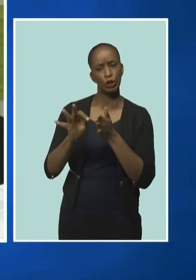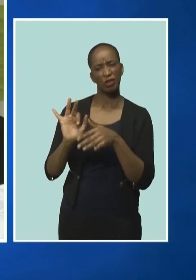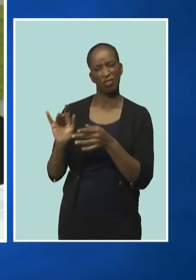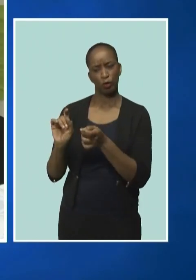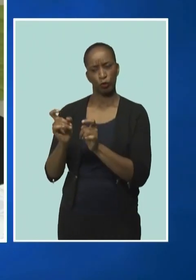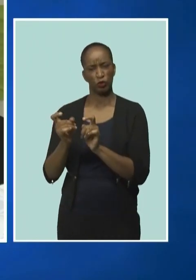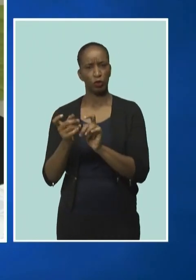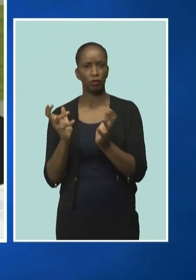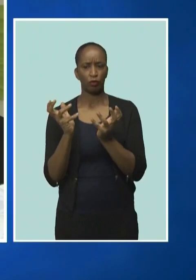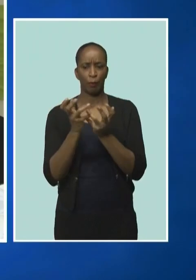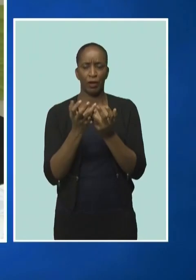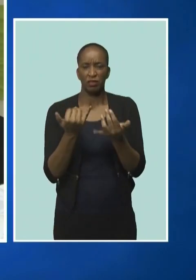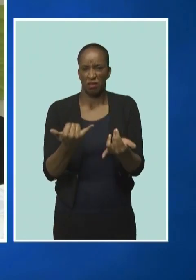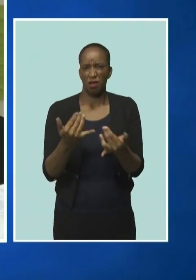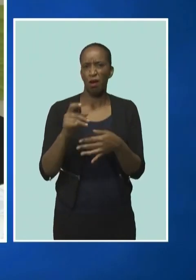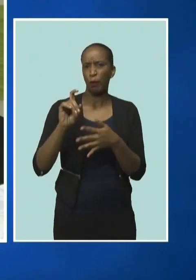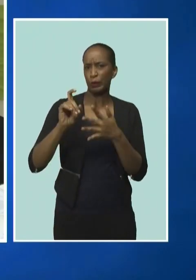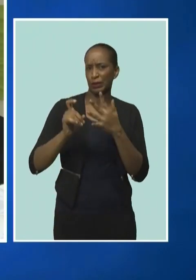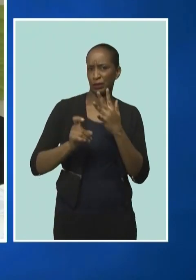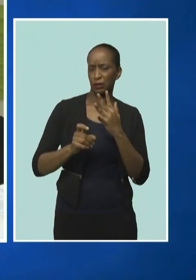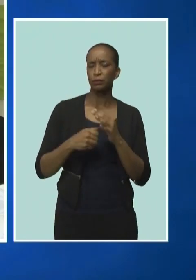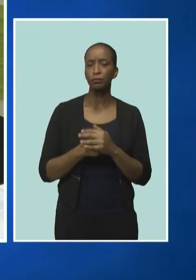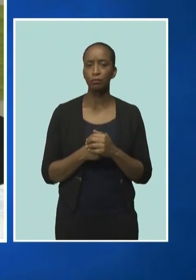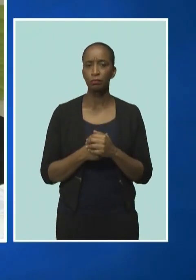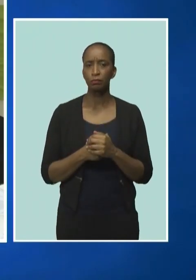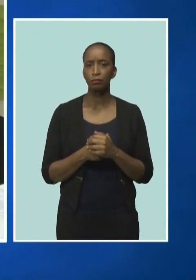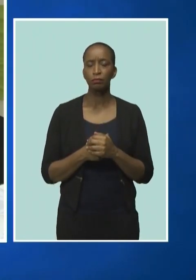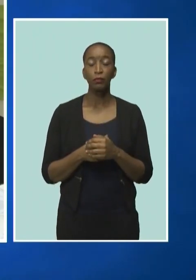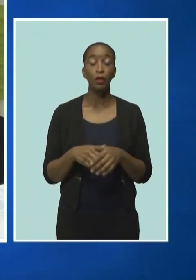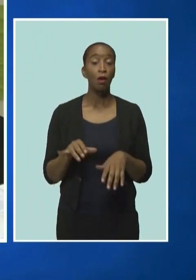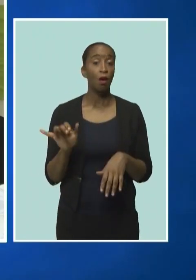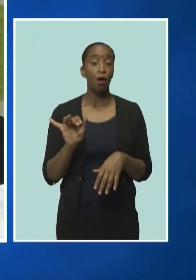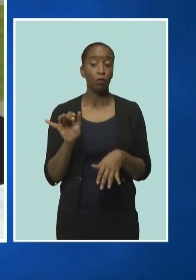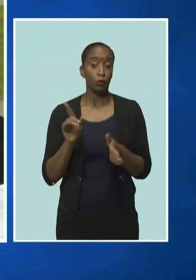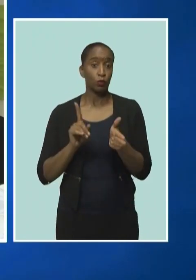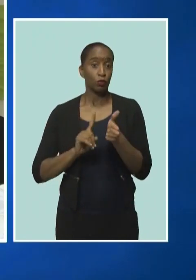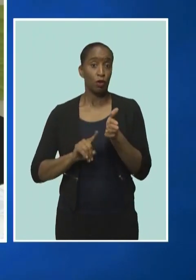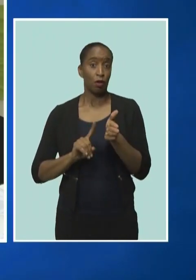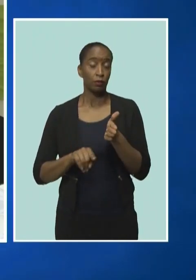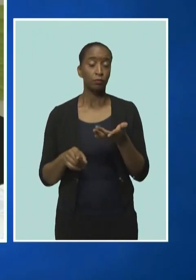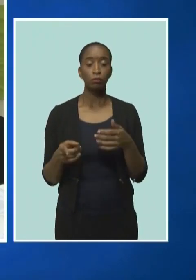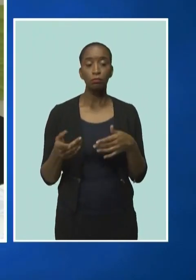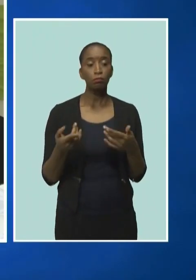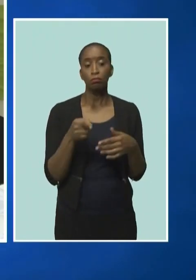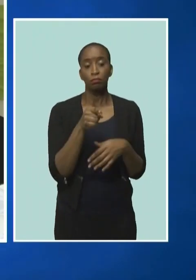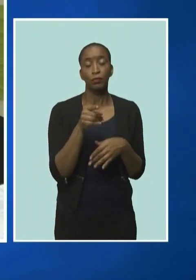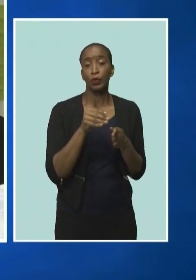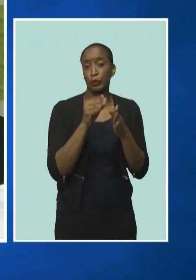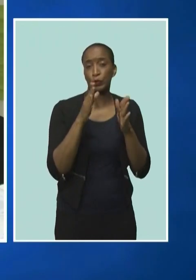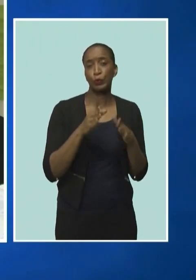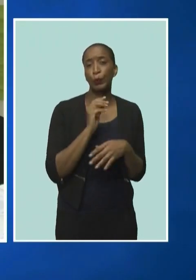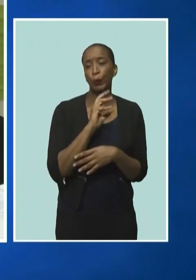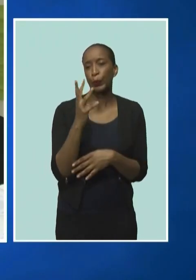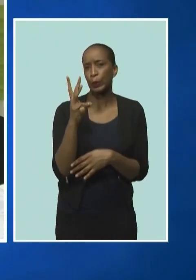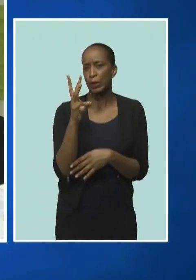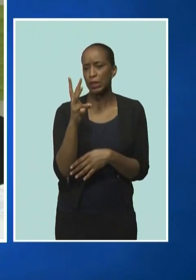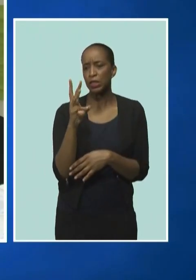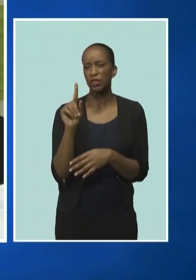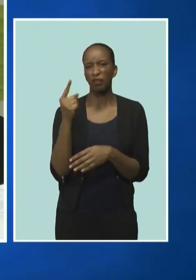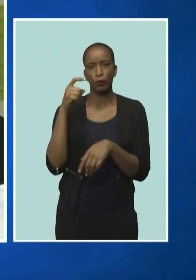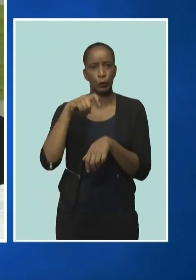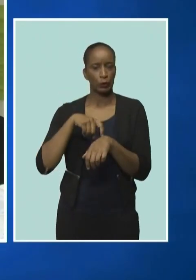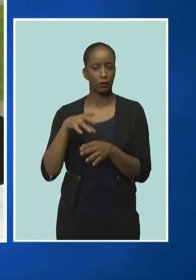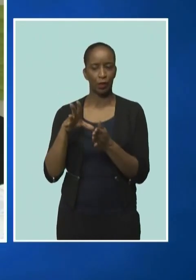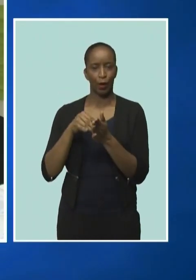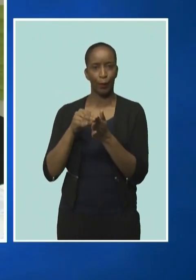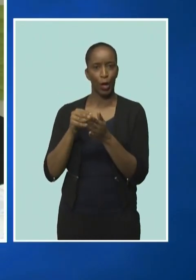to international education standards, and also just making sure that when a 16-year-old is introduced to accounting, that they